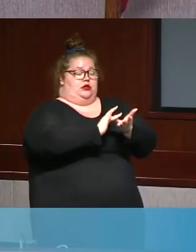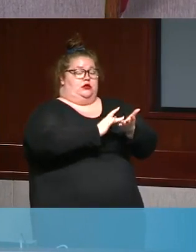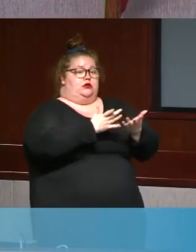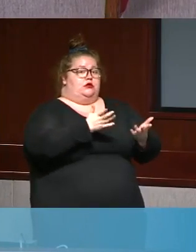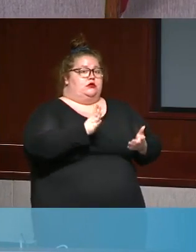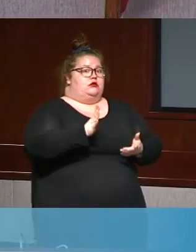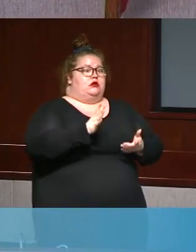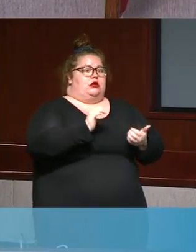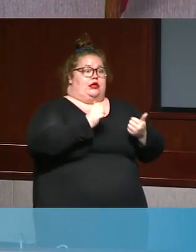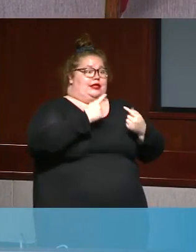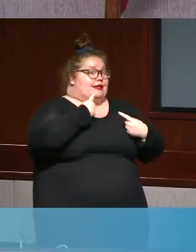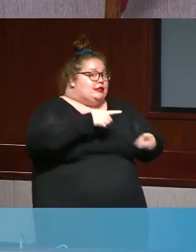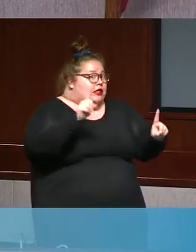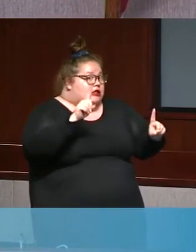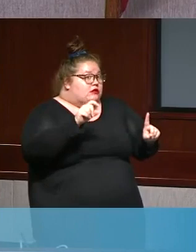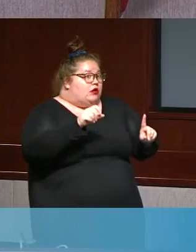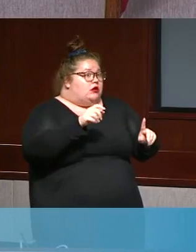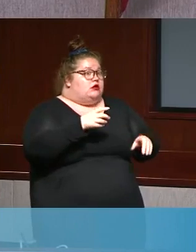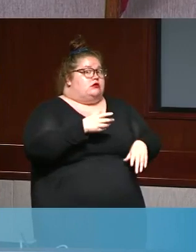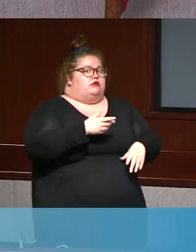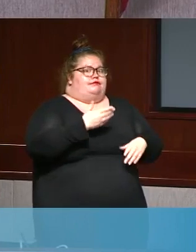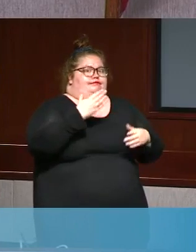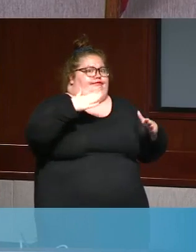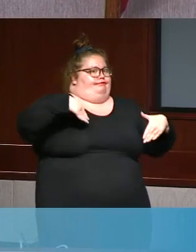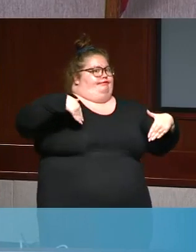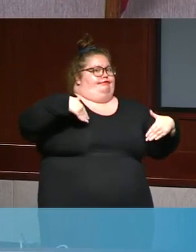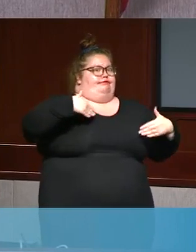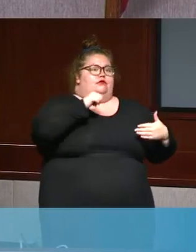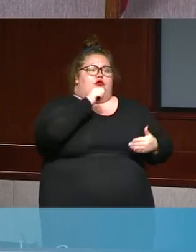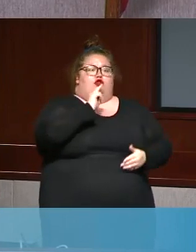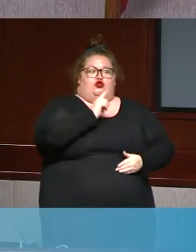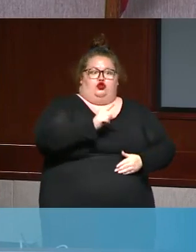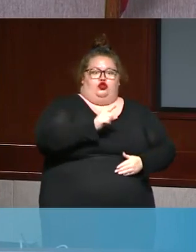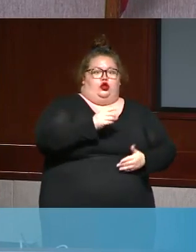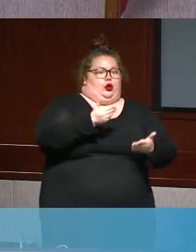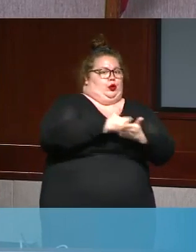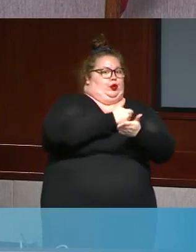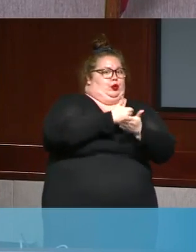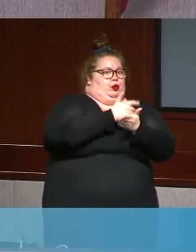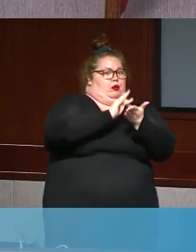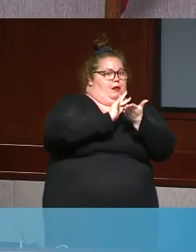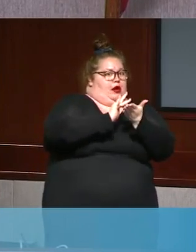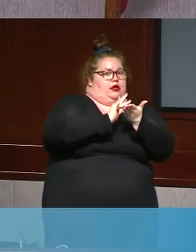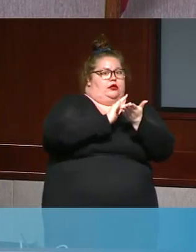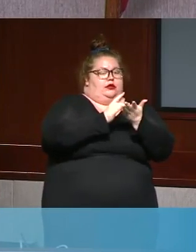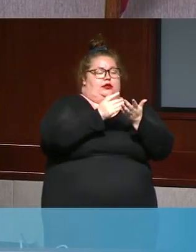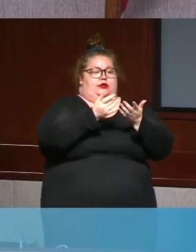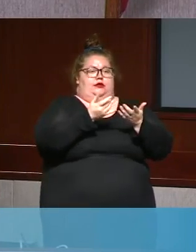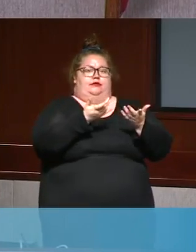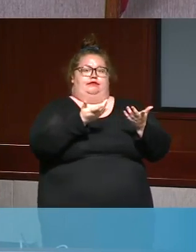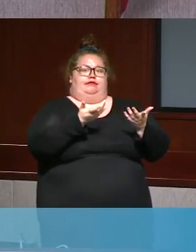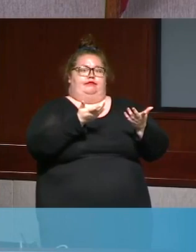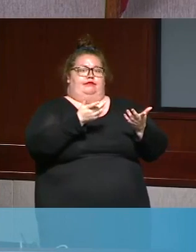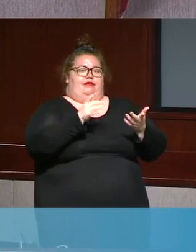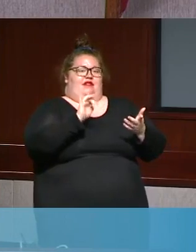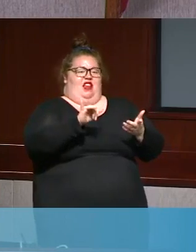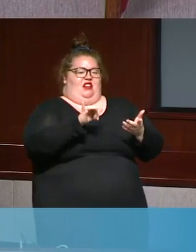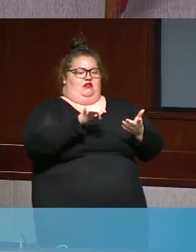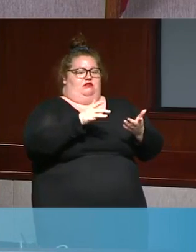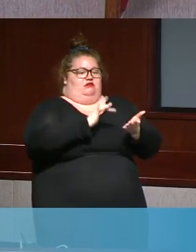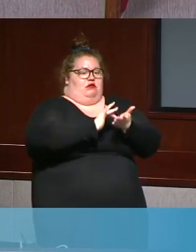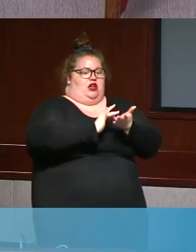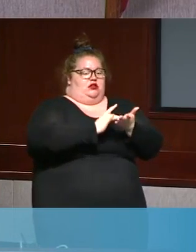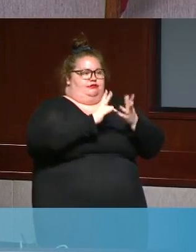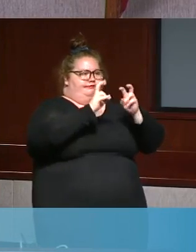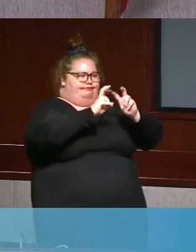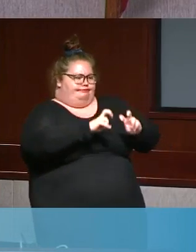is uncertain. It is relatively new, and so we're still trying to determine the actual clinical impact that it